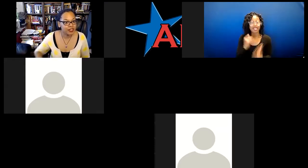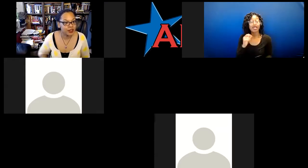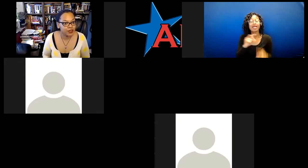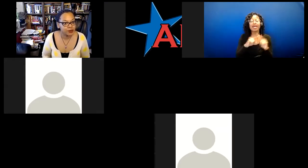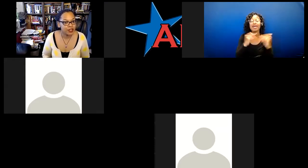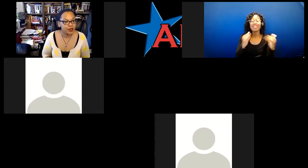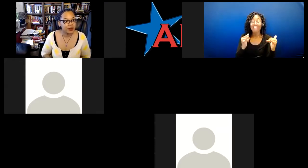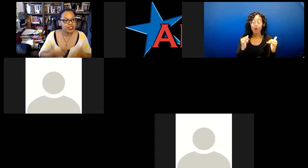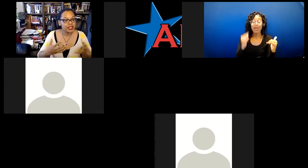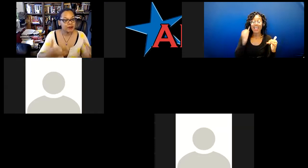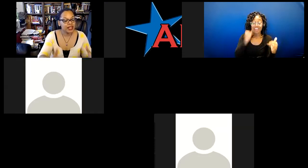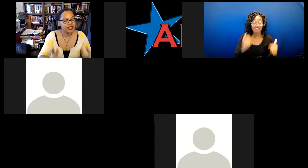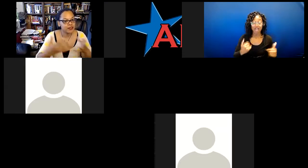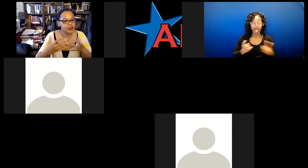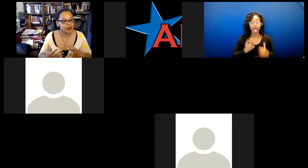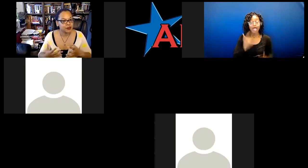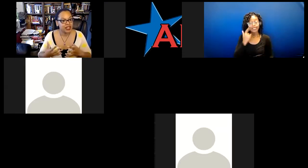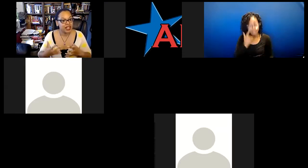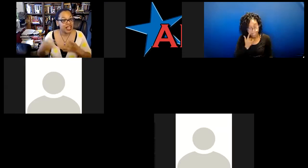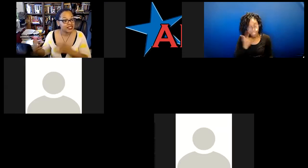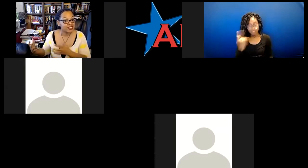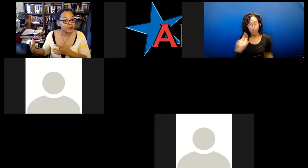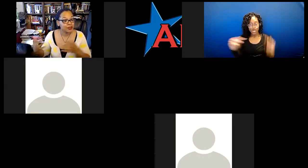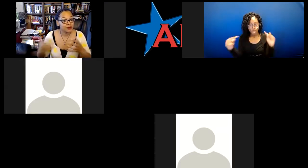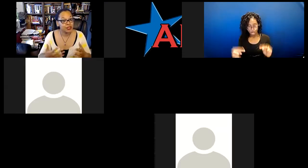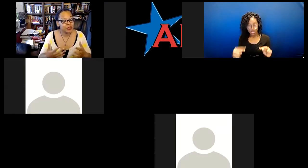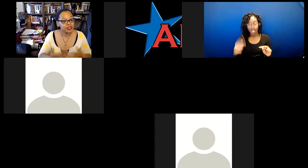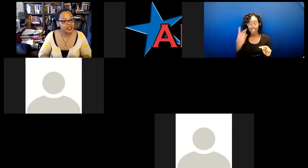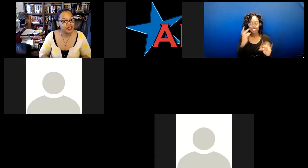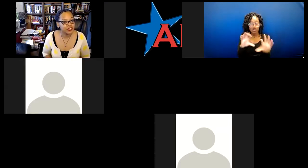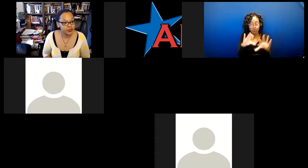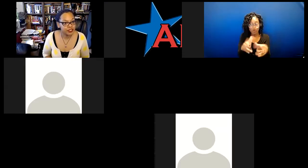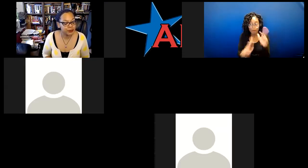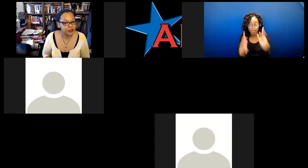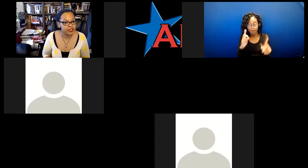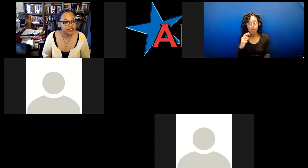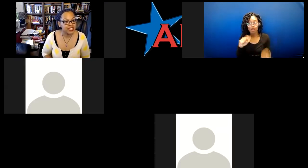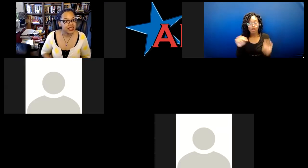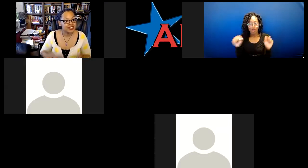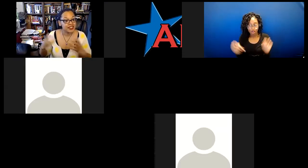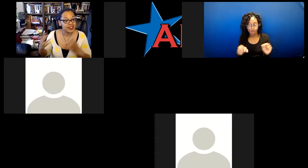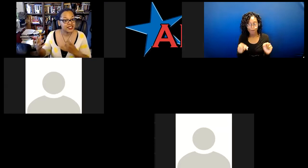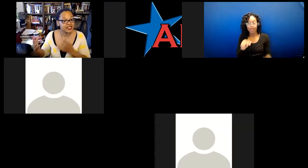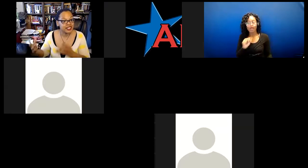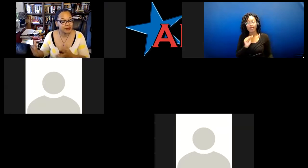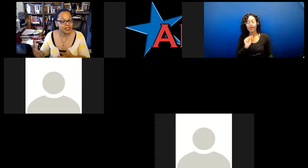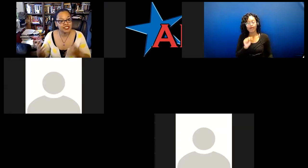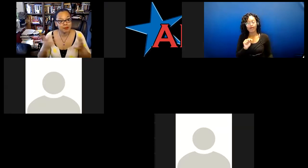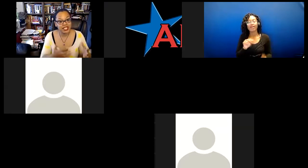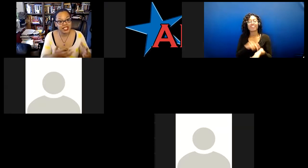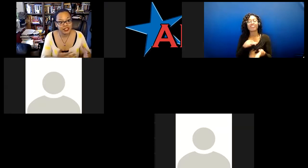being harmed, or the impact of harm as someone who loves and cares for this person, is not the same